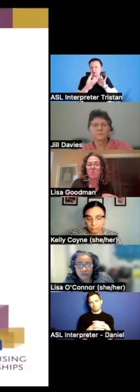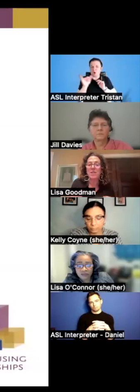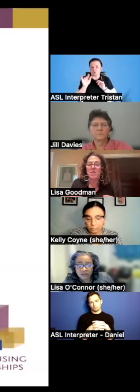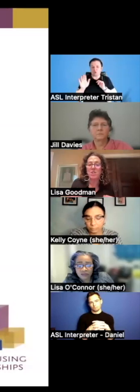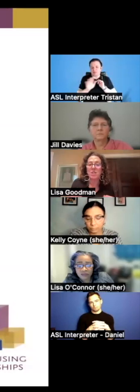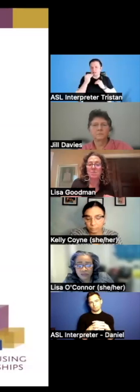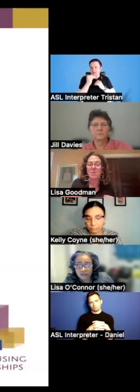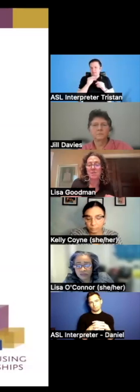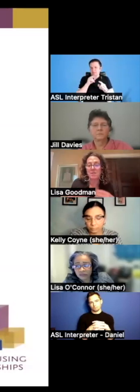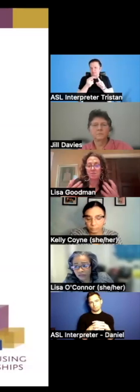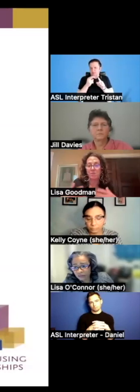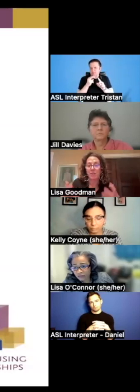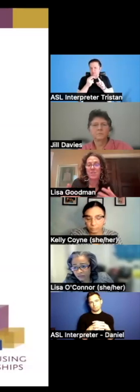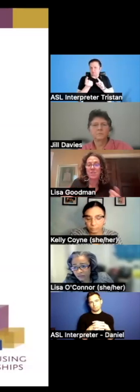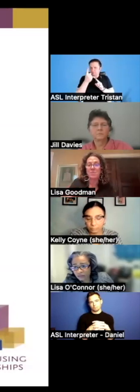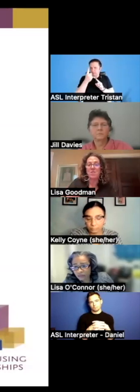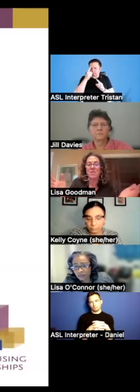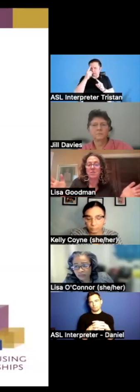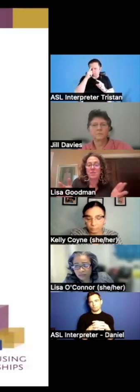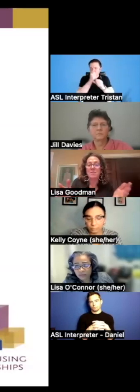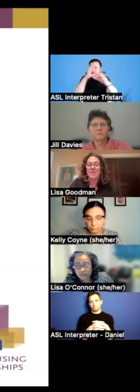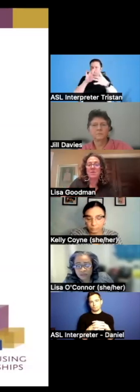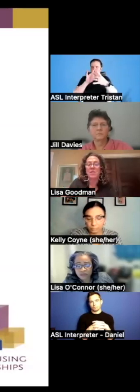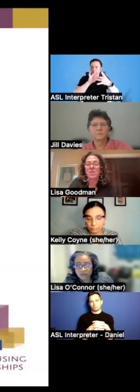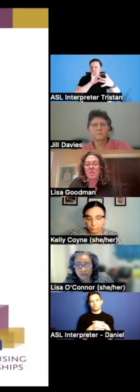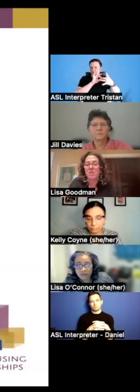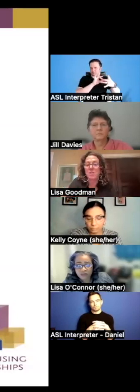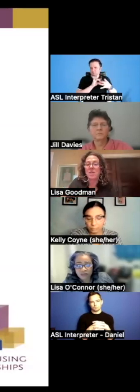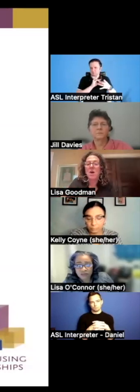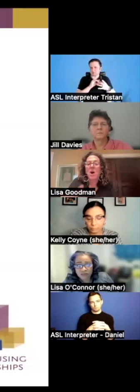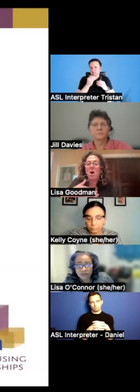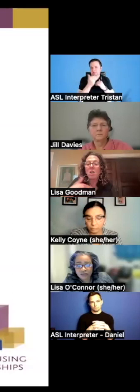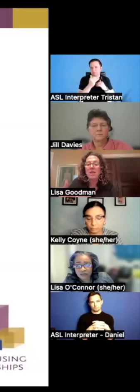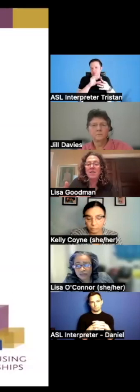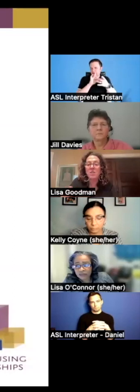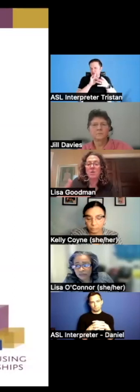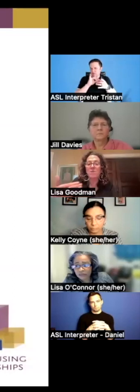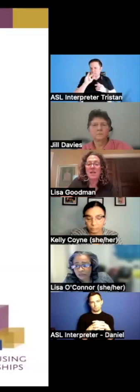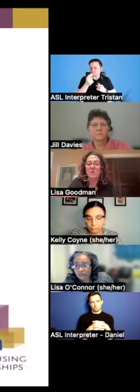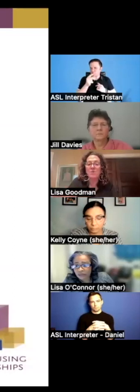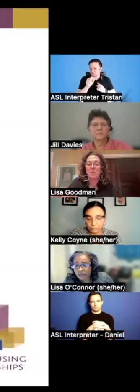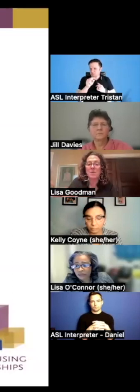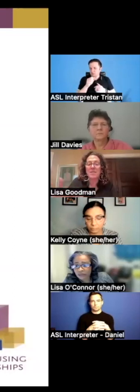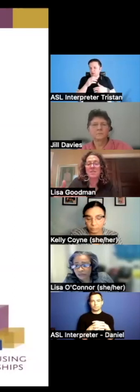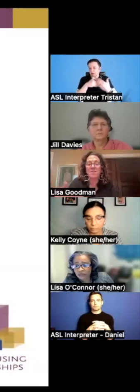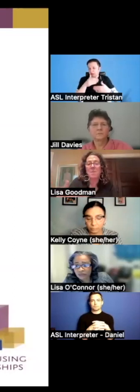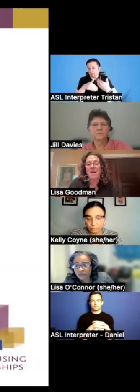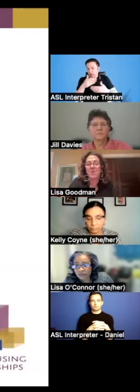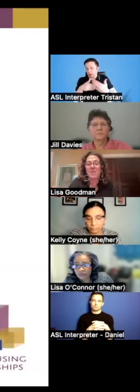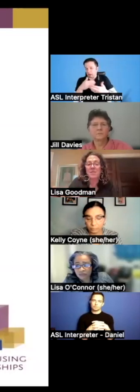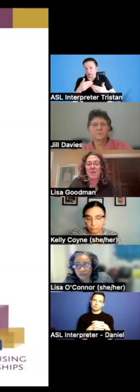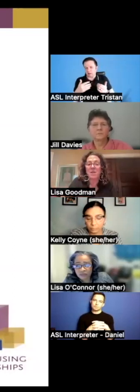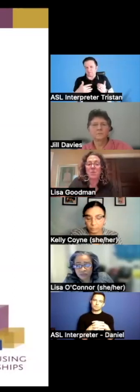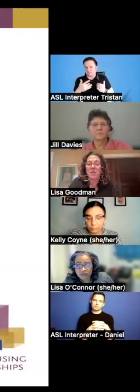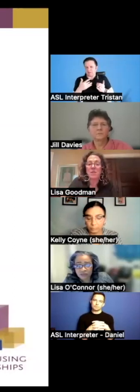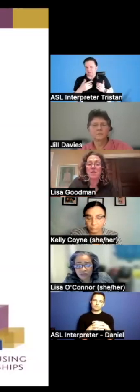on relationships, this relational images, limiting relational images, all leading to and following from a sense of not